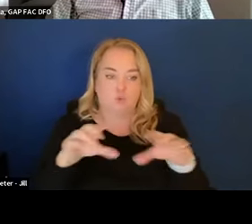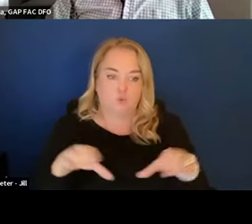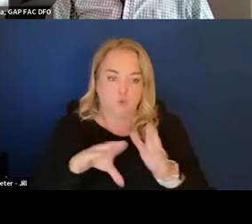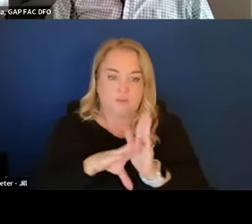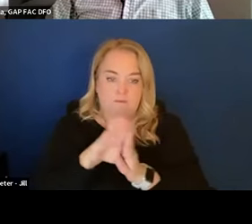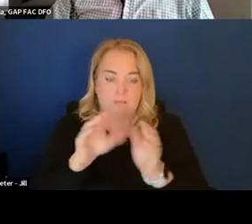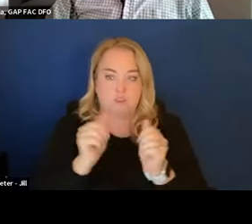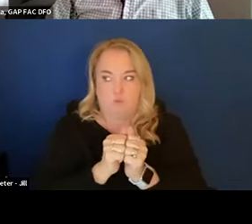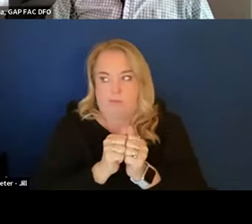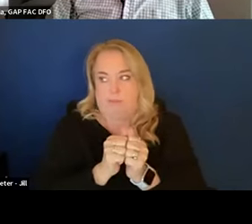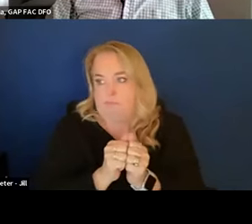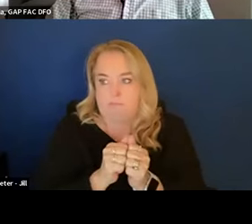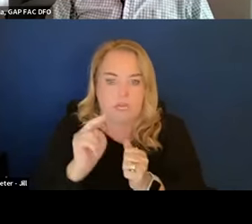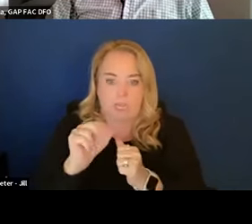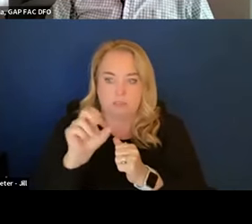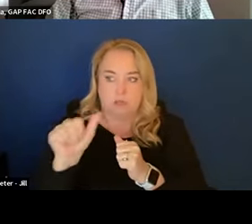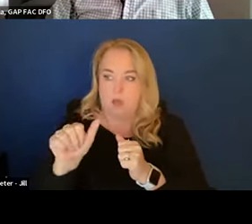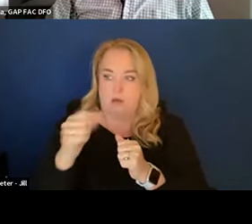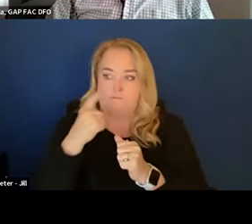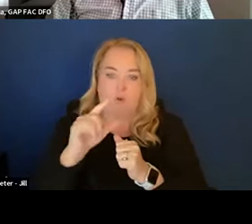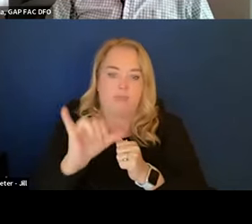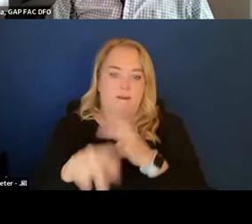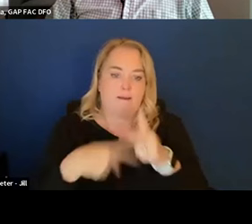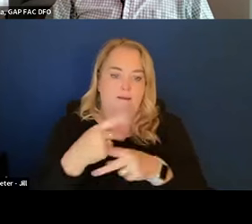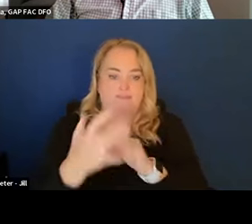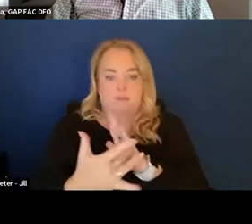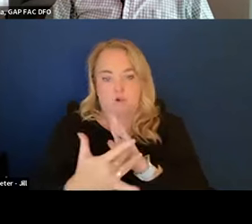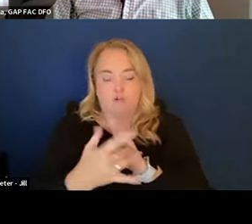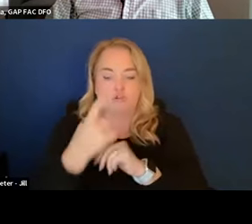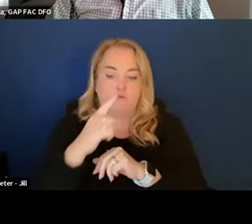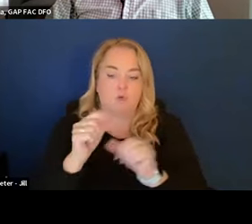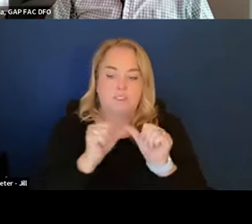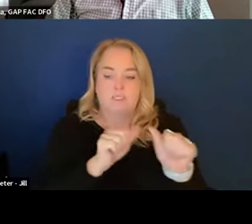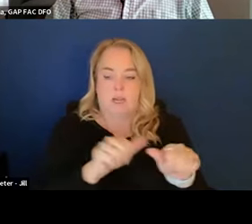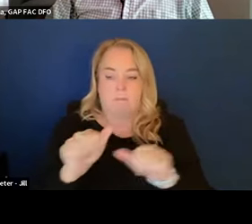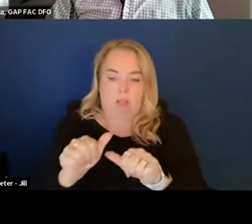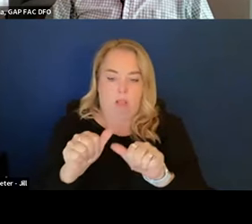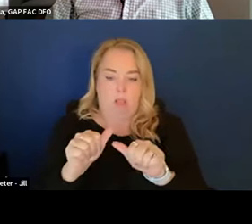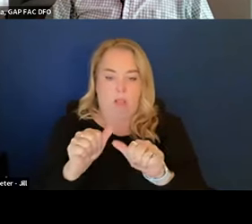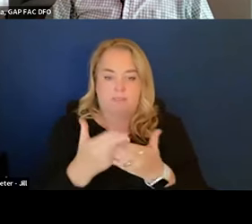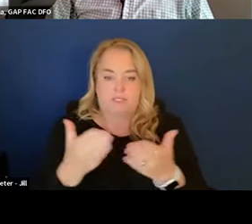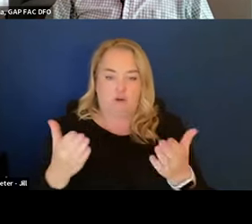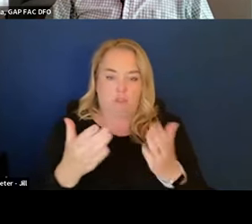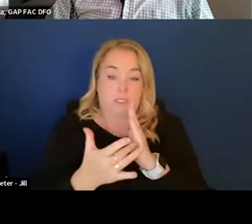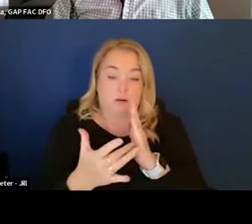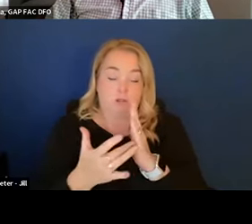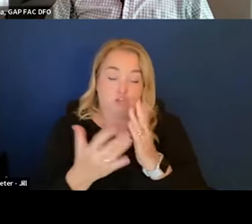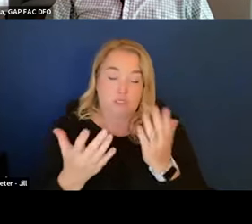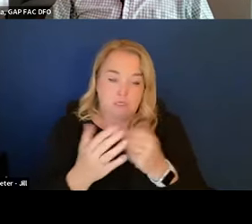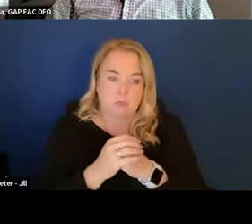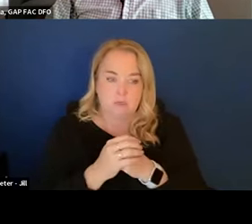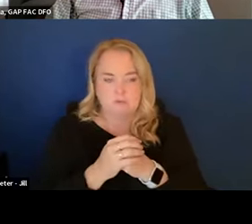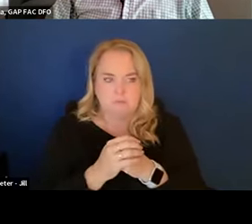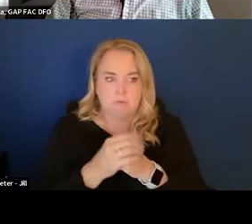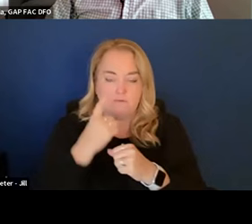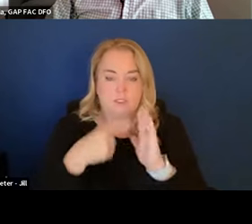with NASA for this kind of technology, for this sustainable materials technology.